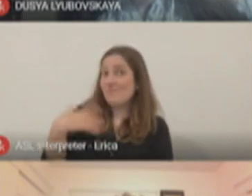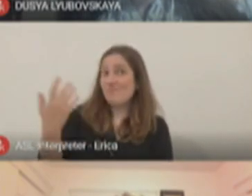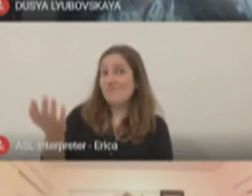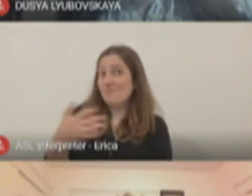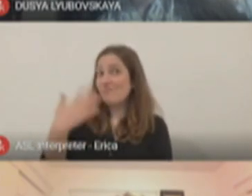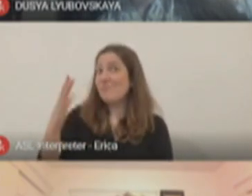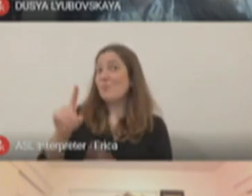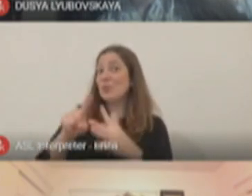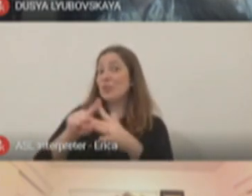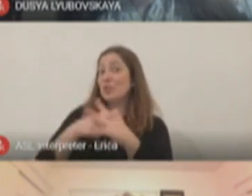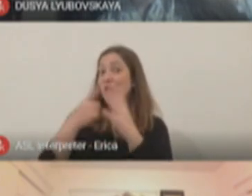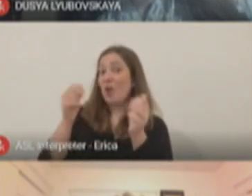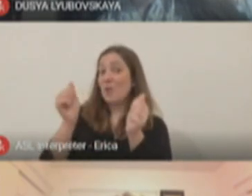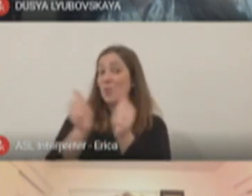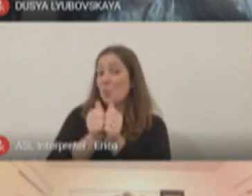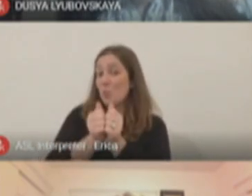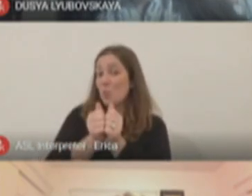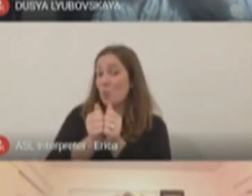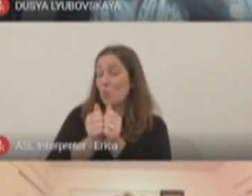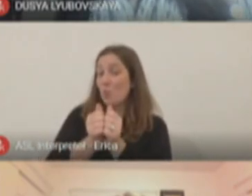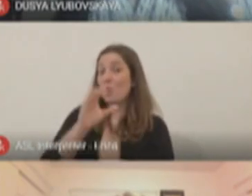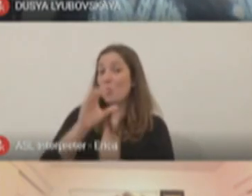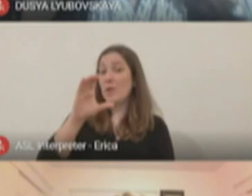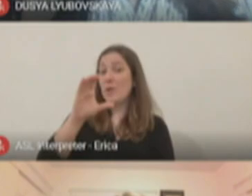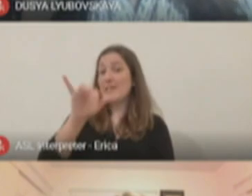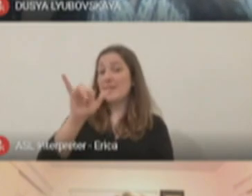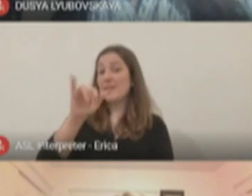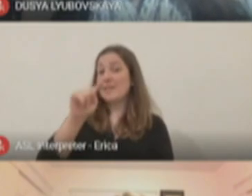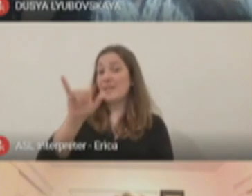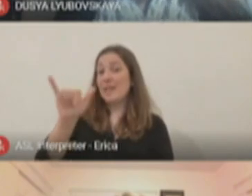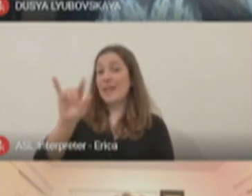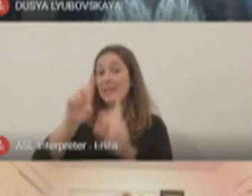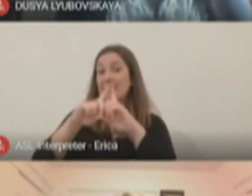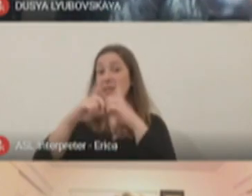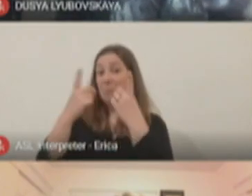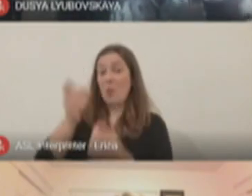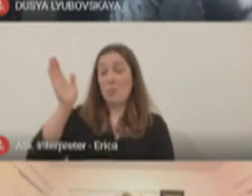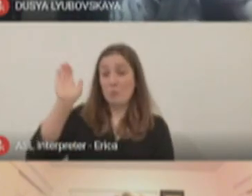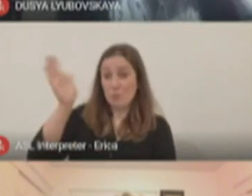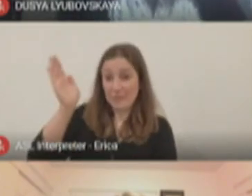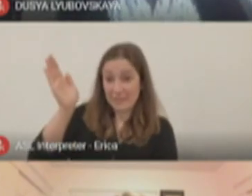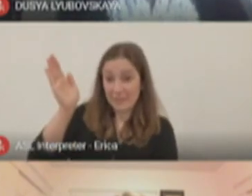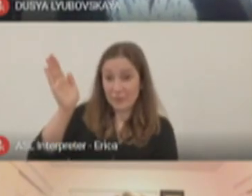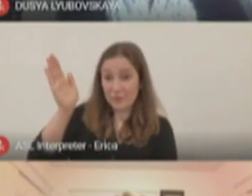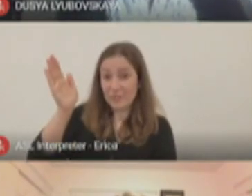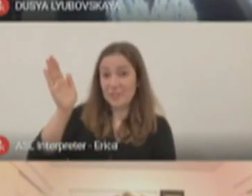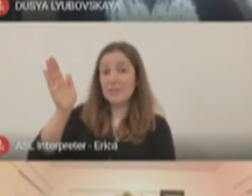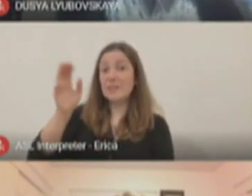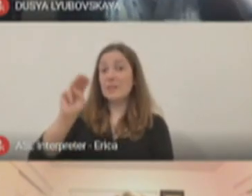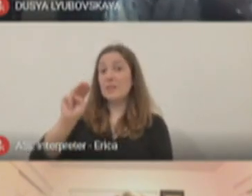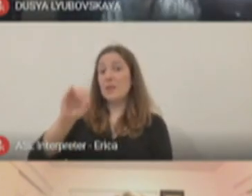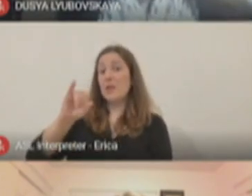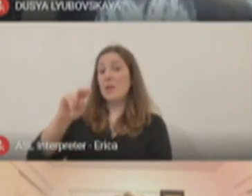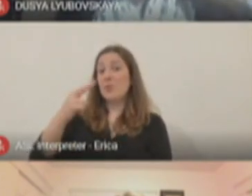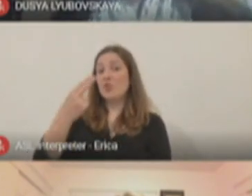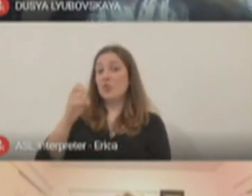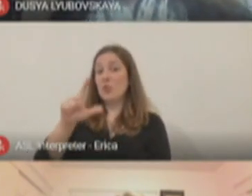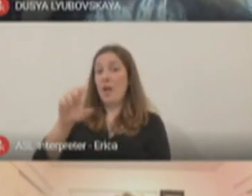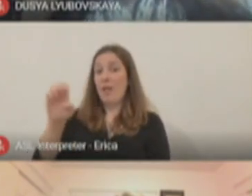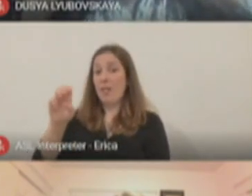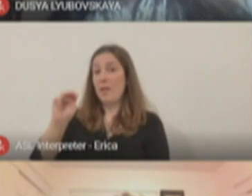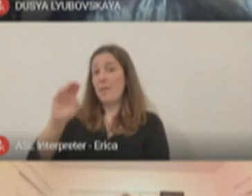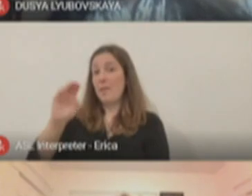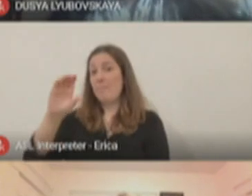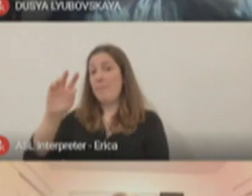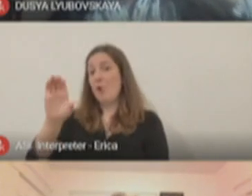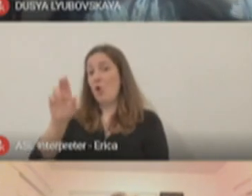We'll start with the city department presentation. Michelle McCarthy from the Boston Public